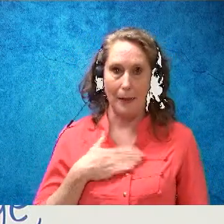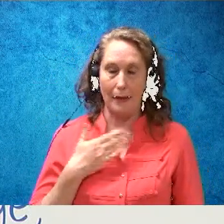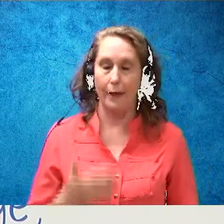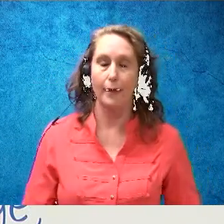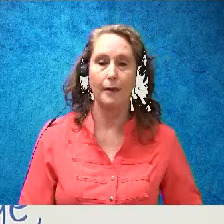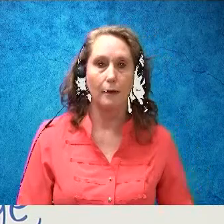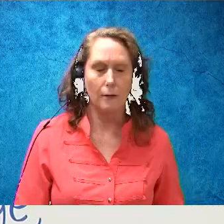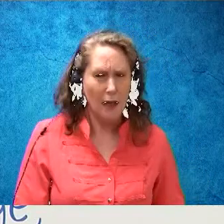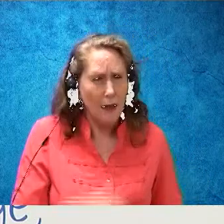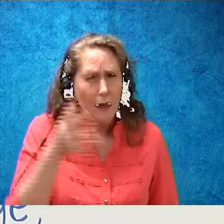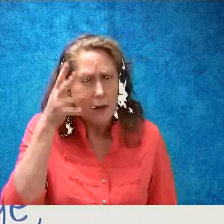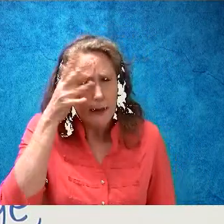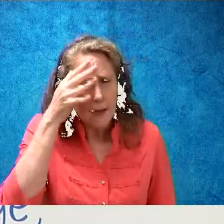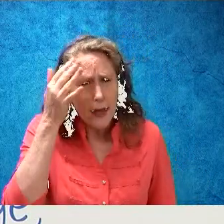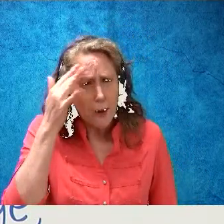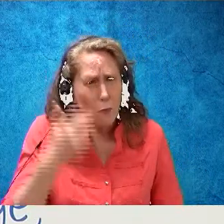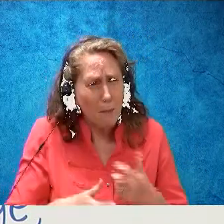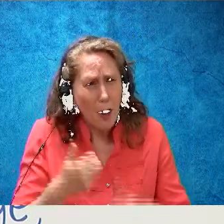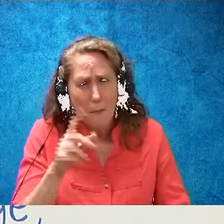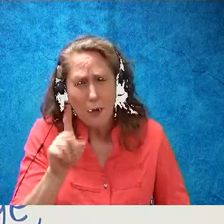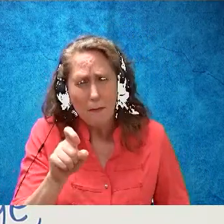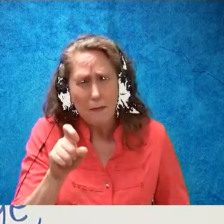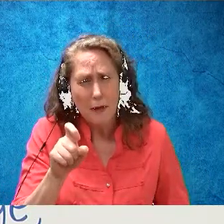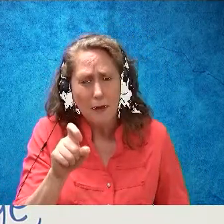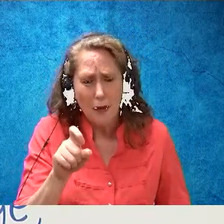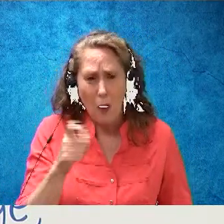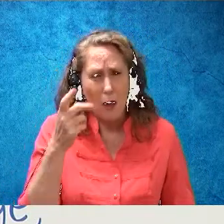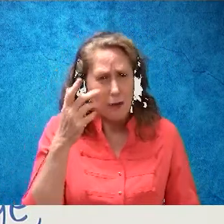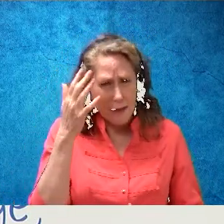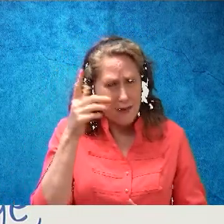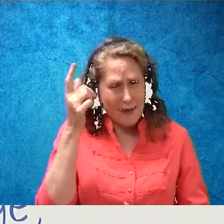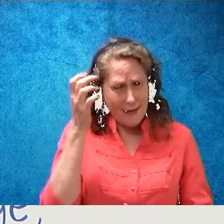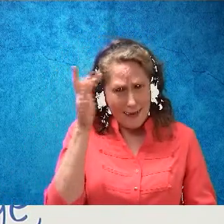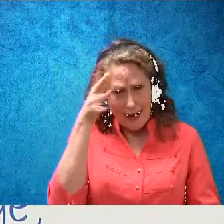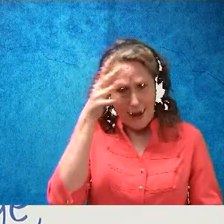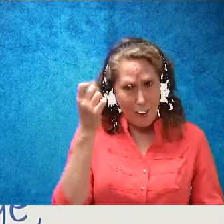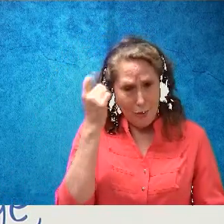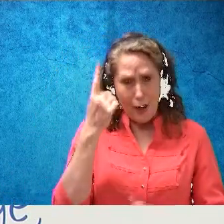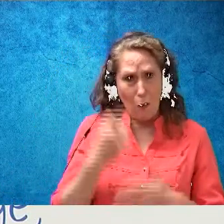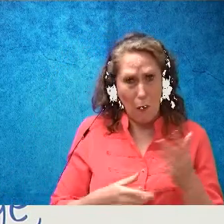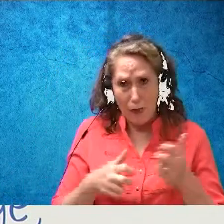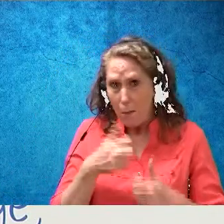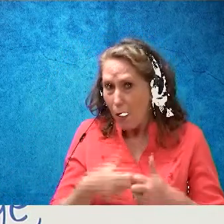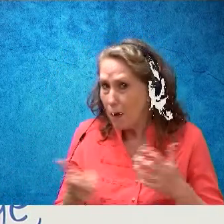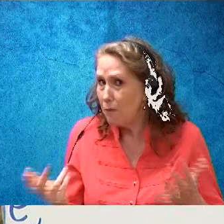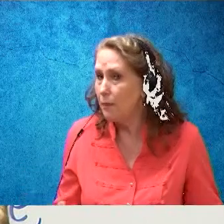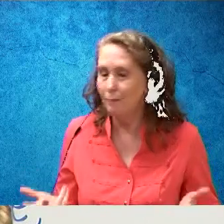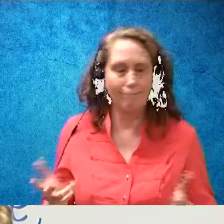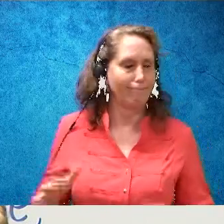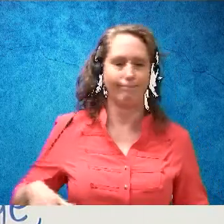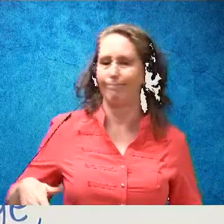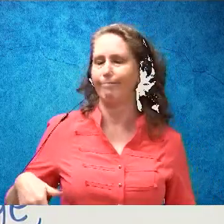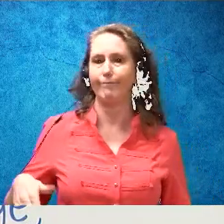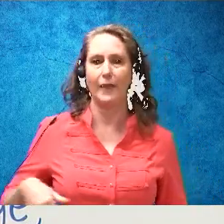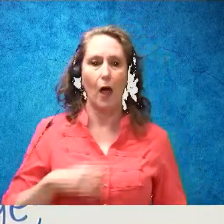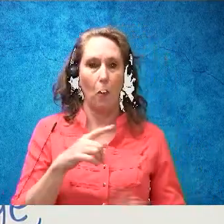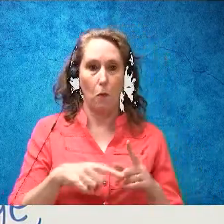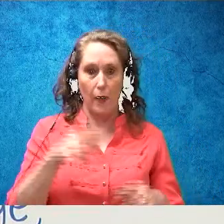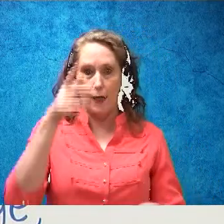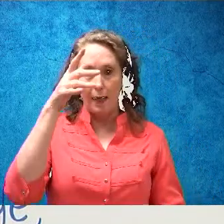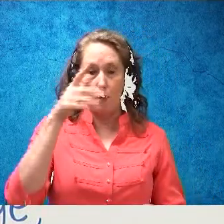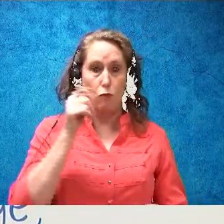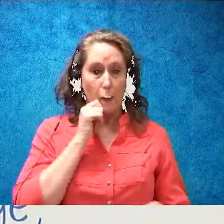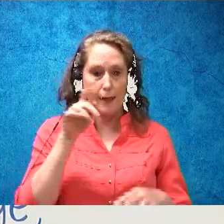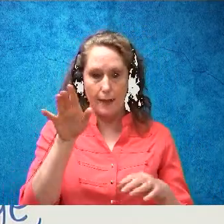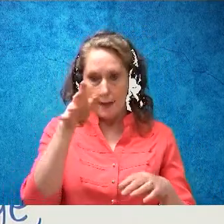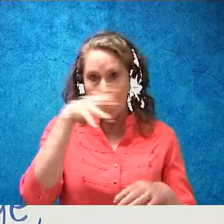Does the dad know what's wrong? Does he know what Trixie's problem is? Not yet. As soon as Trixie's mommy